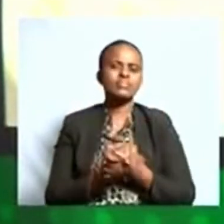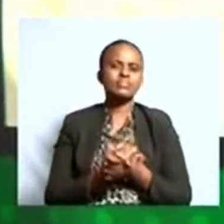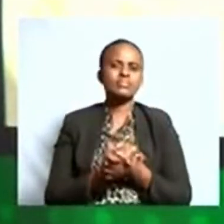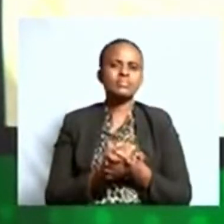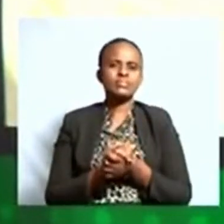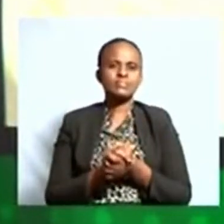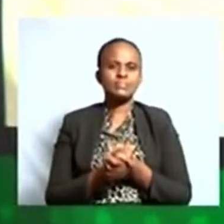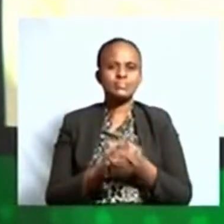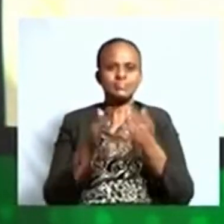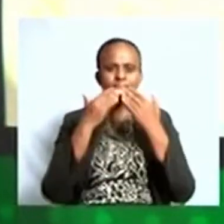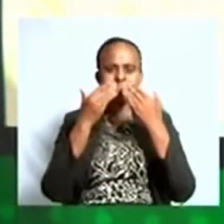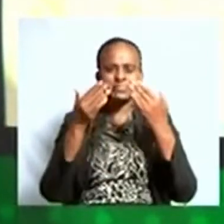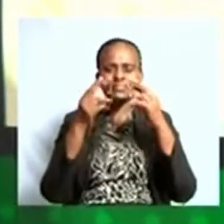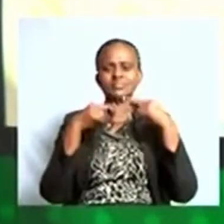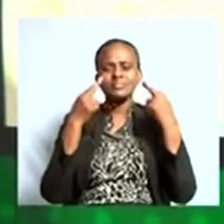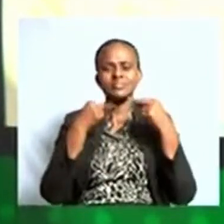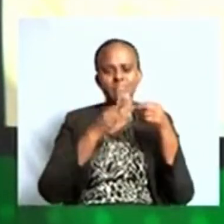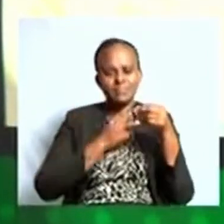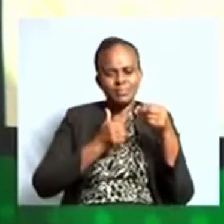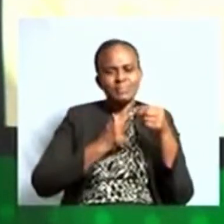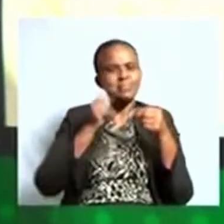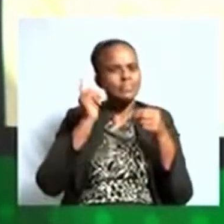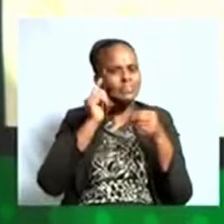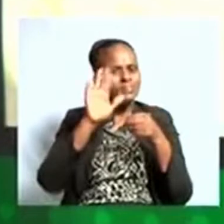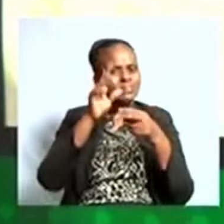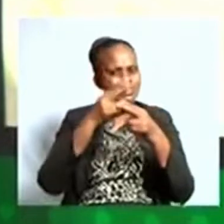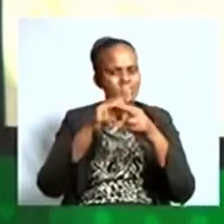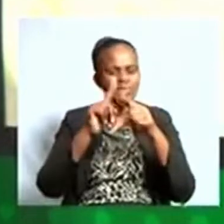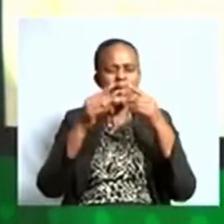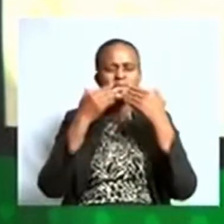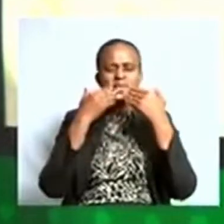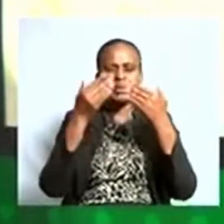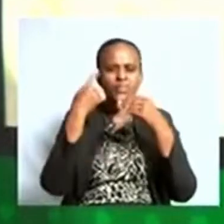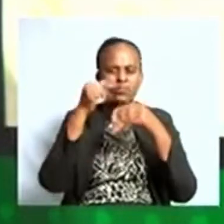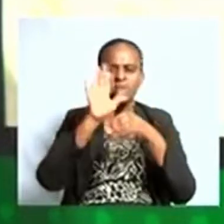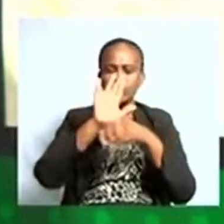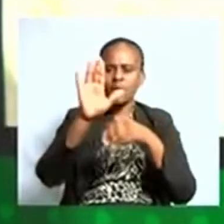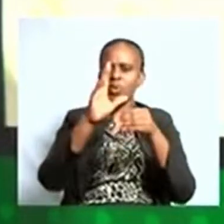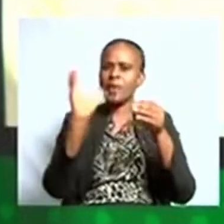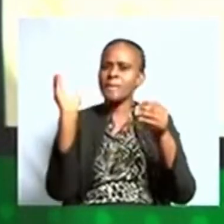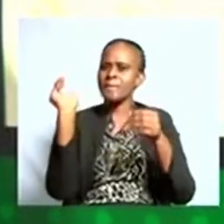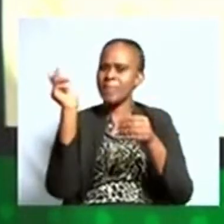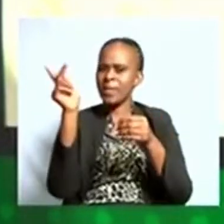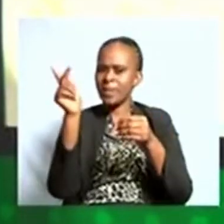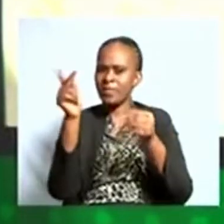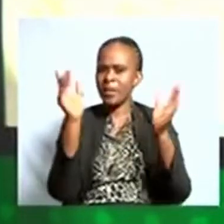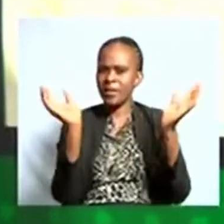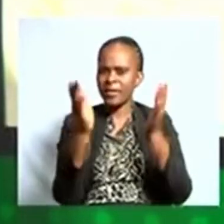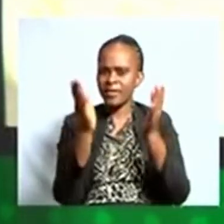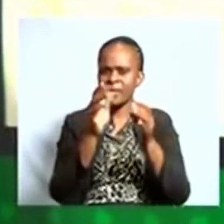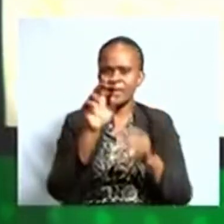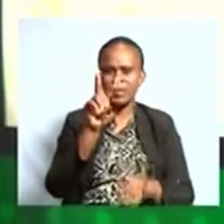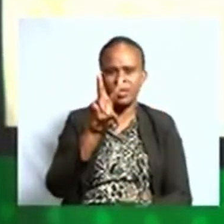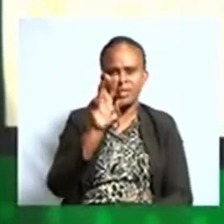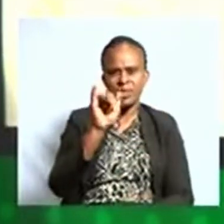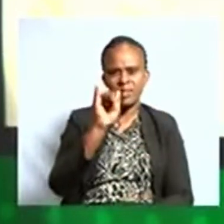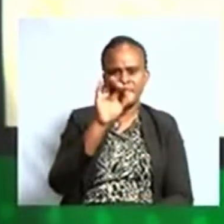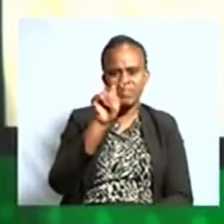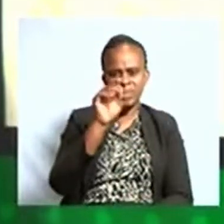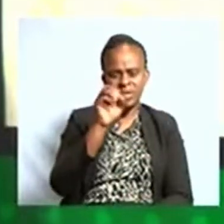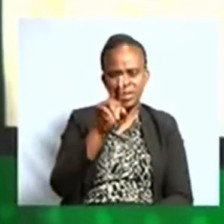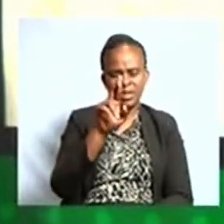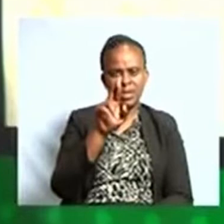Thank you, Reverend. I didn't pick his name. Thank you for your words of encouragement. For Victor from Kitwe, why